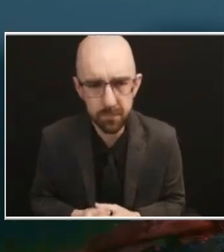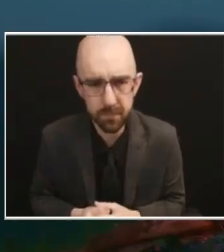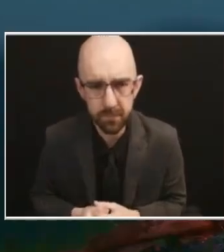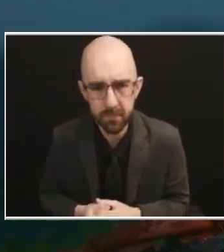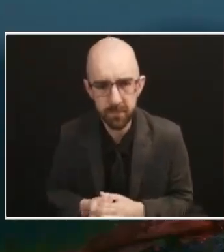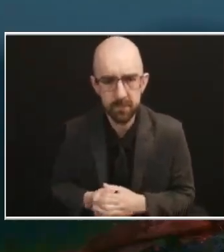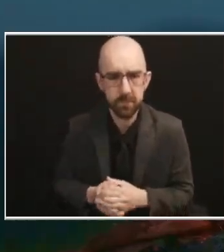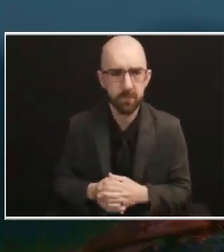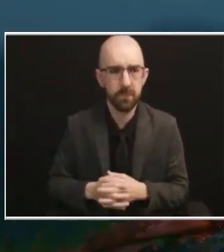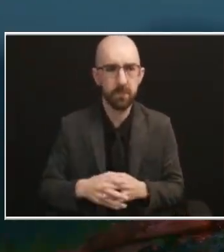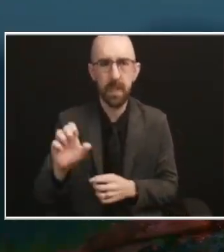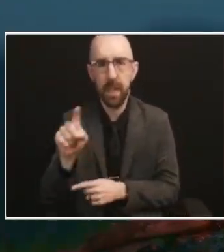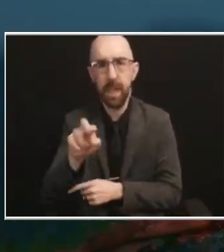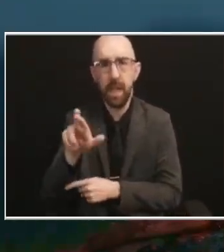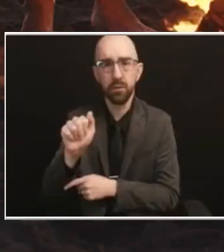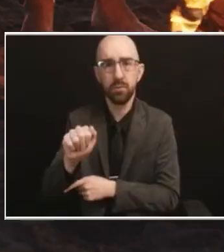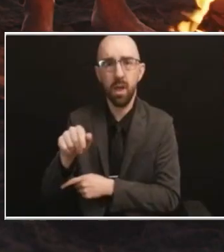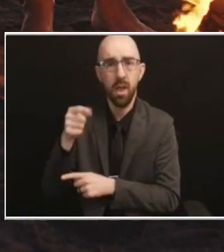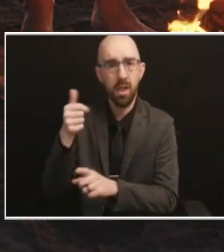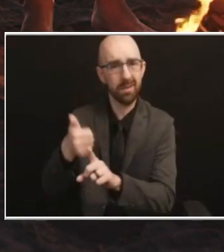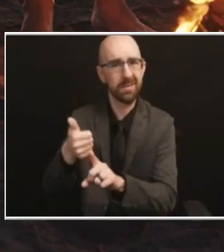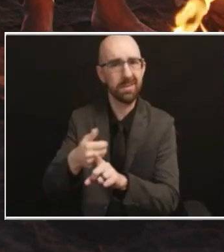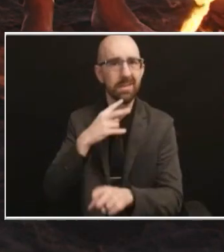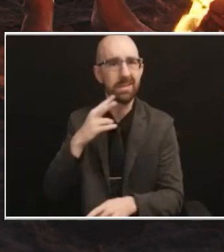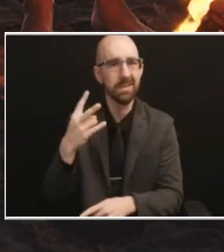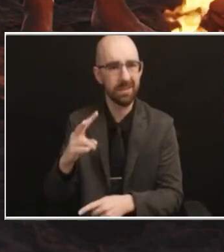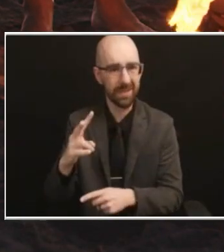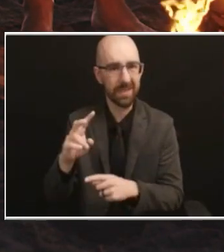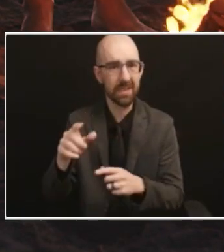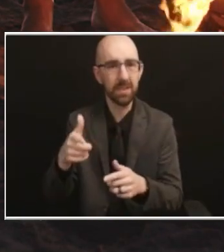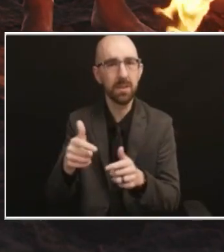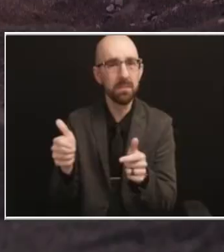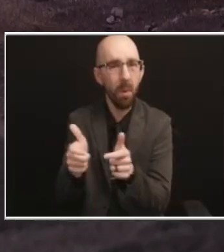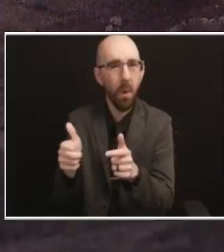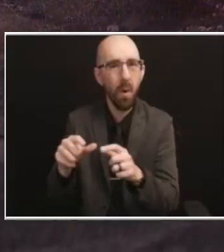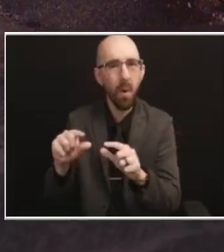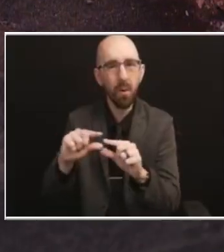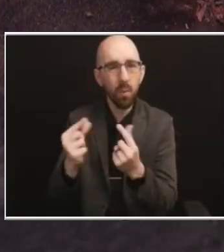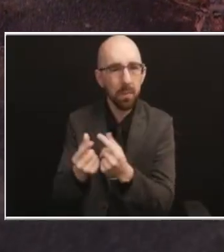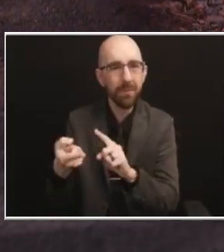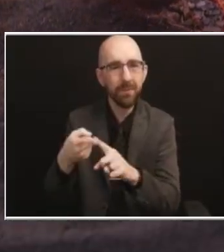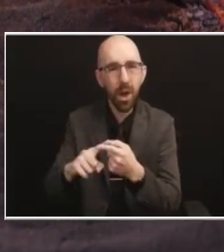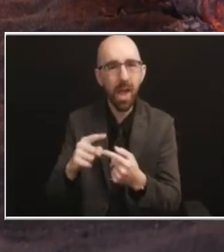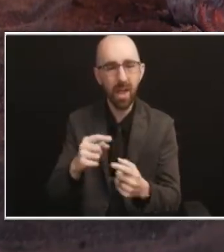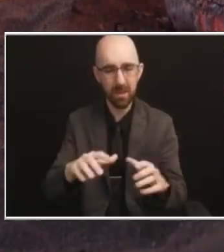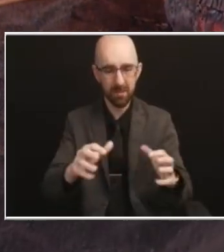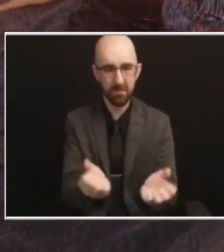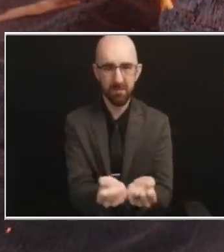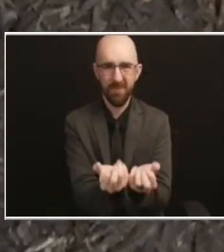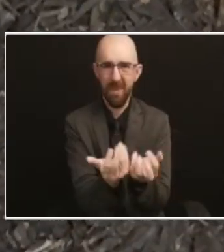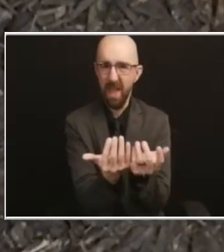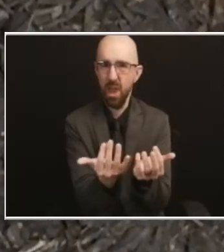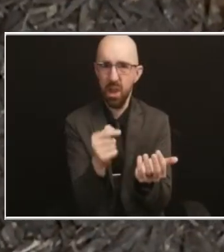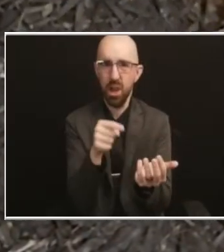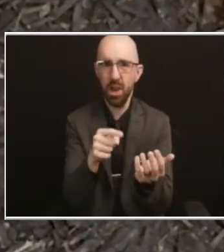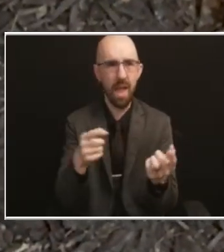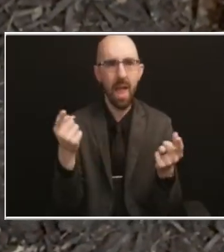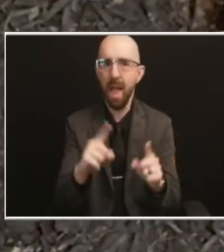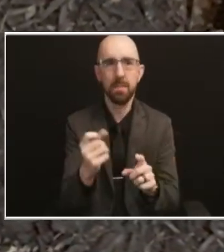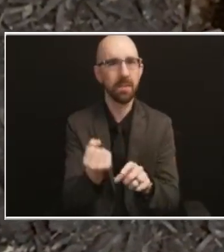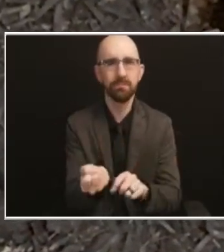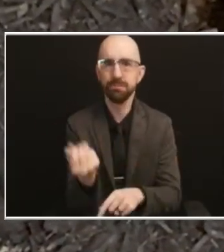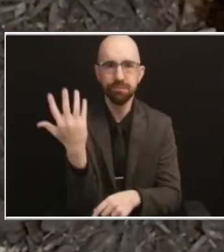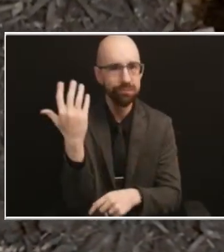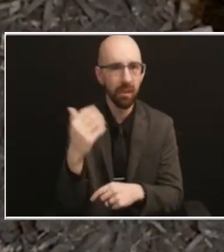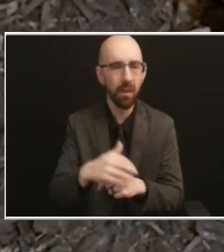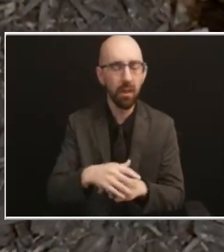Ezra Crutchfield was 17 years old when a small gathering of friends around a bonfire took a terrible turn. He noticed a gas can was